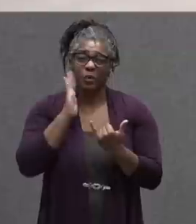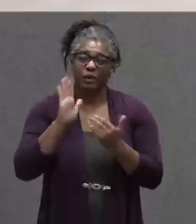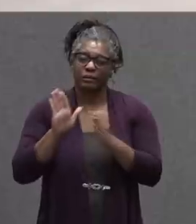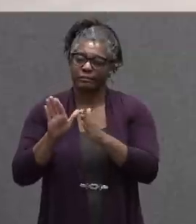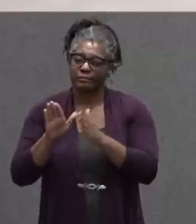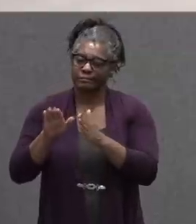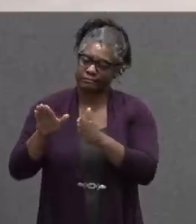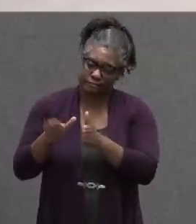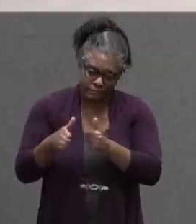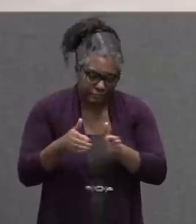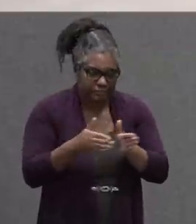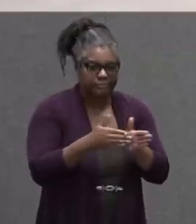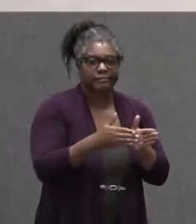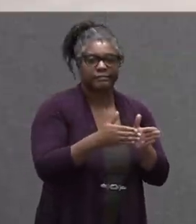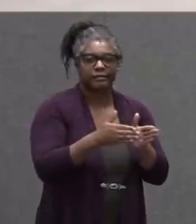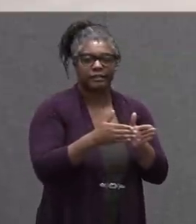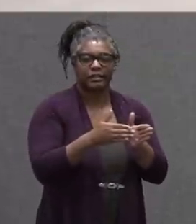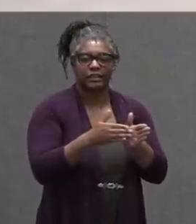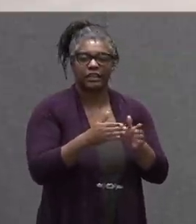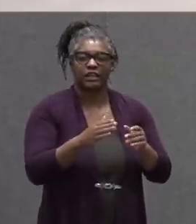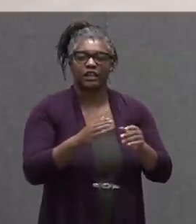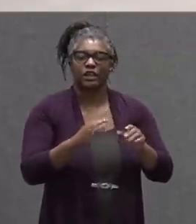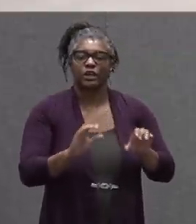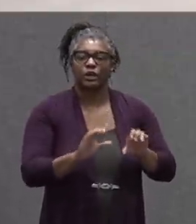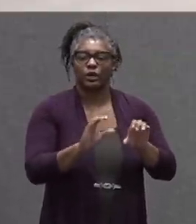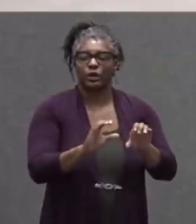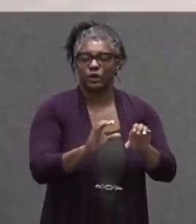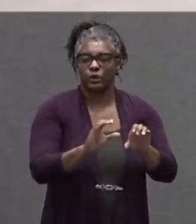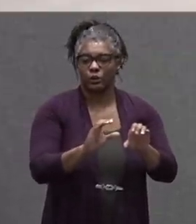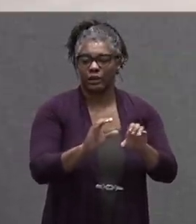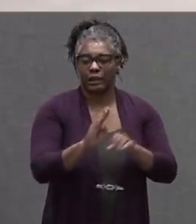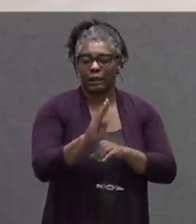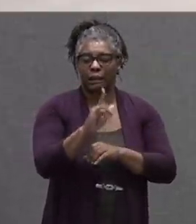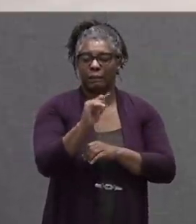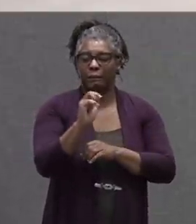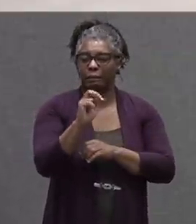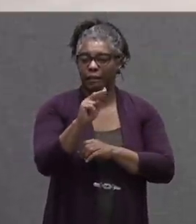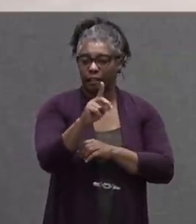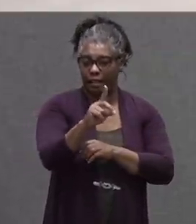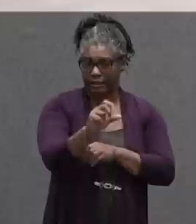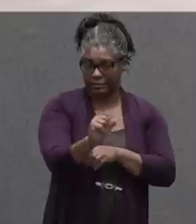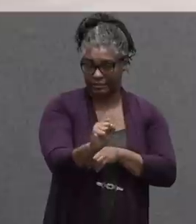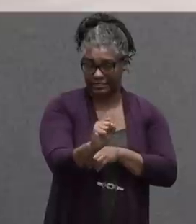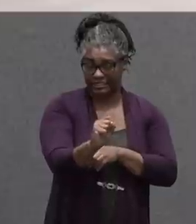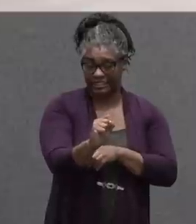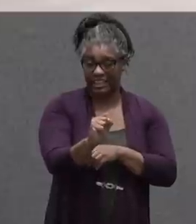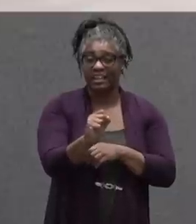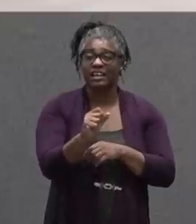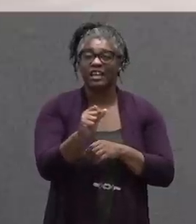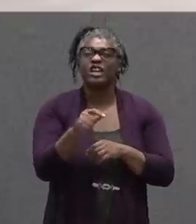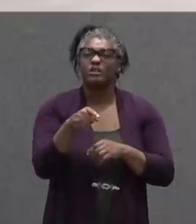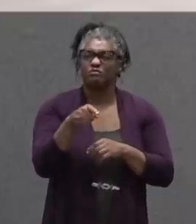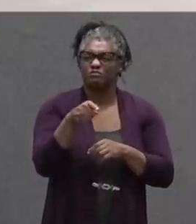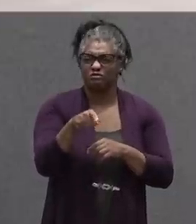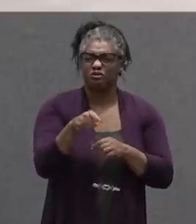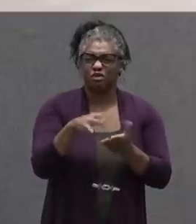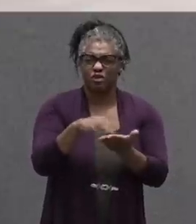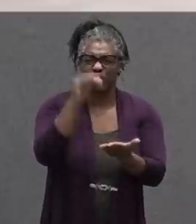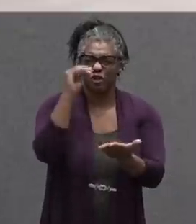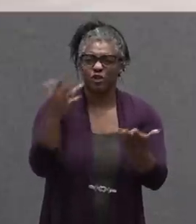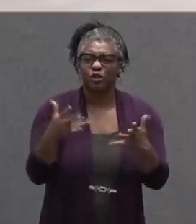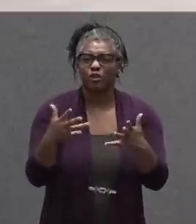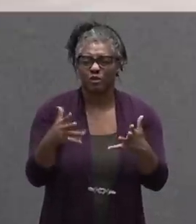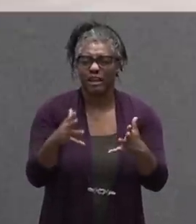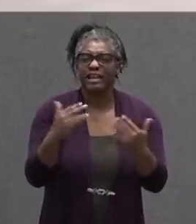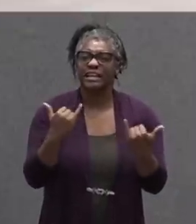blends. Now, this is something you probably already learned about in school. So like I said, I'm just here to review it with you and